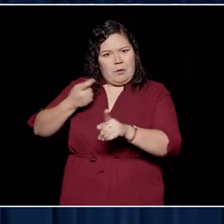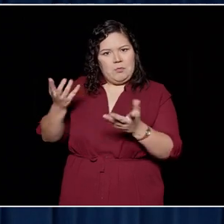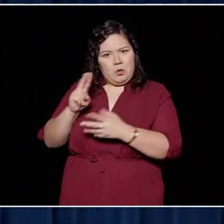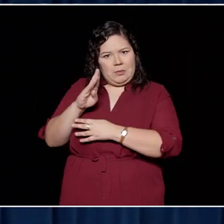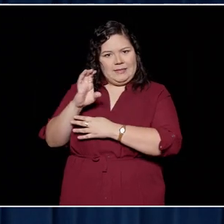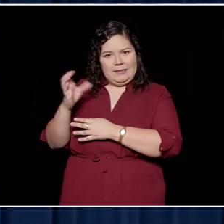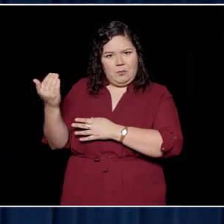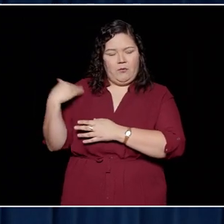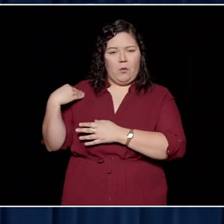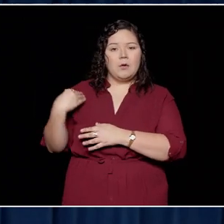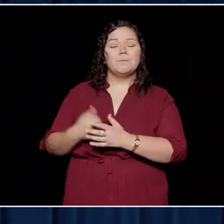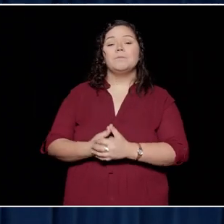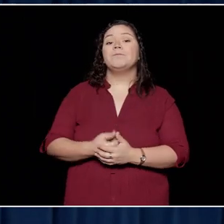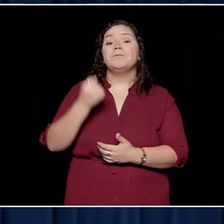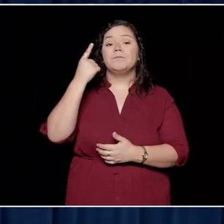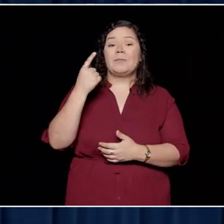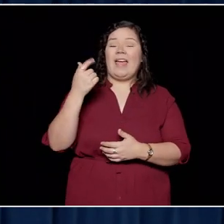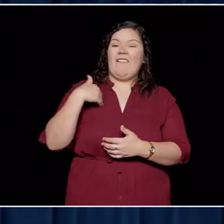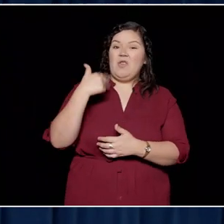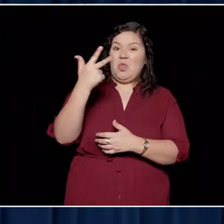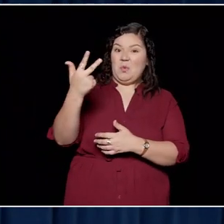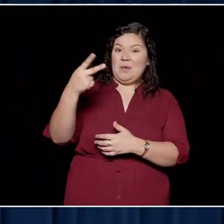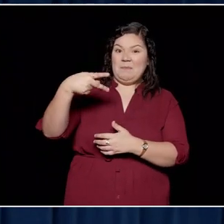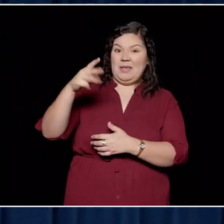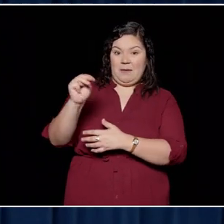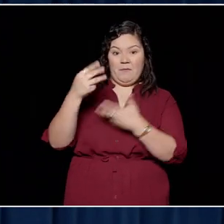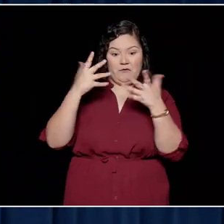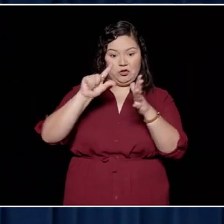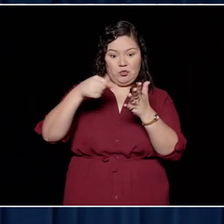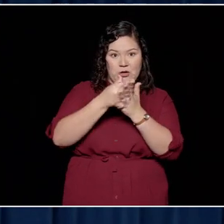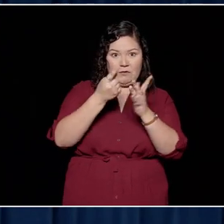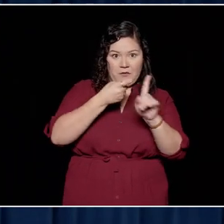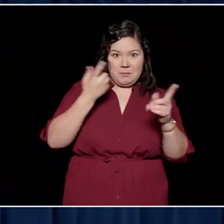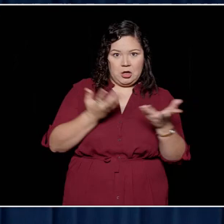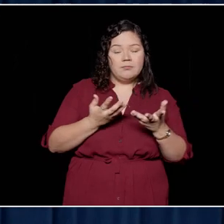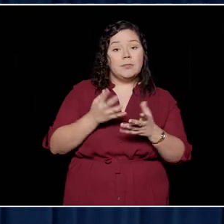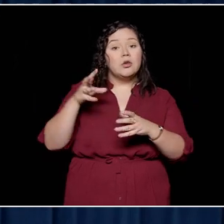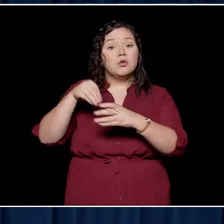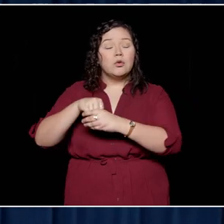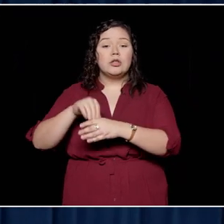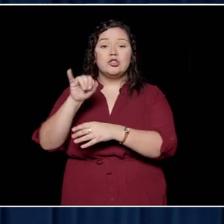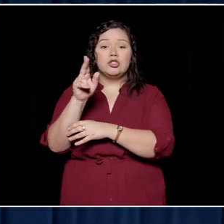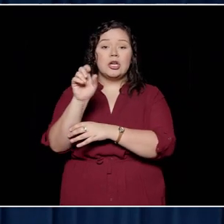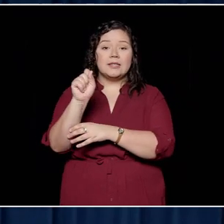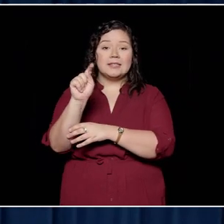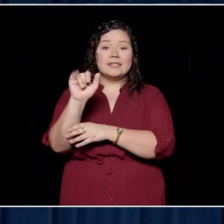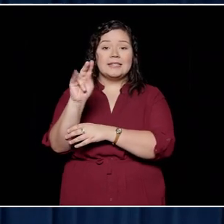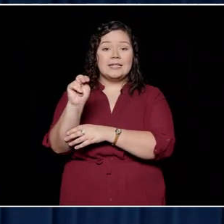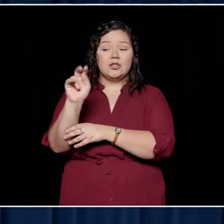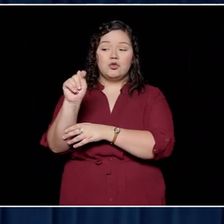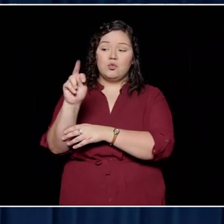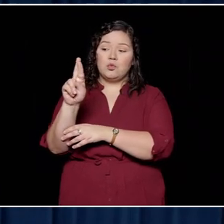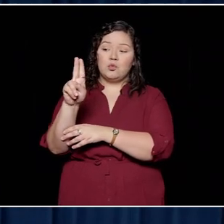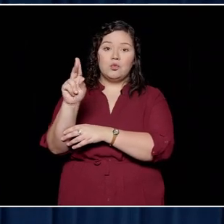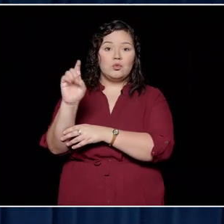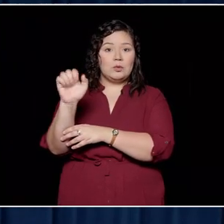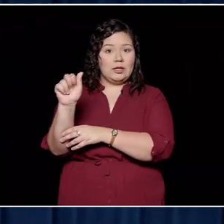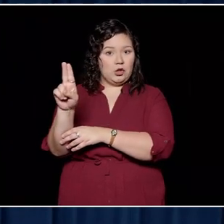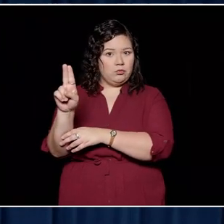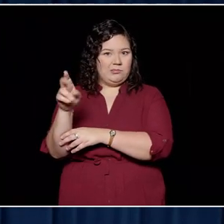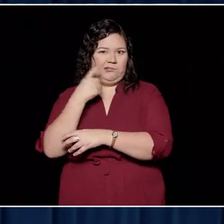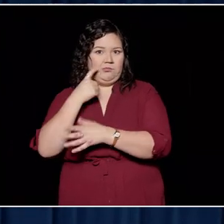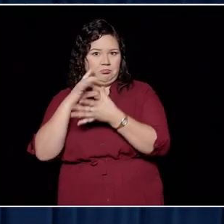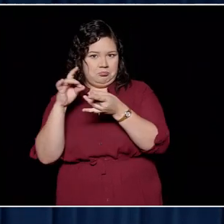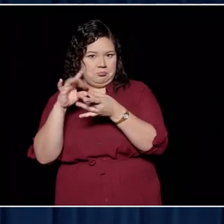Their numbers include three prime ministers, including our current Prime Minister, Justin Trudeau, who you just